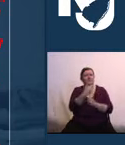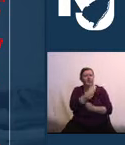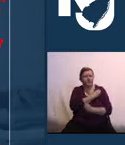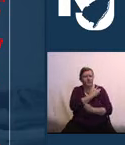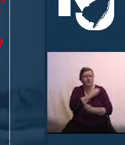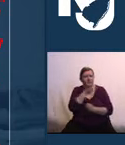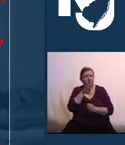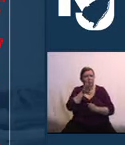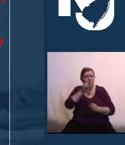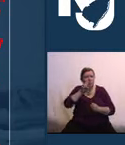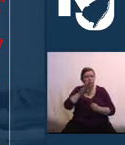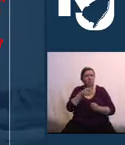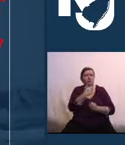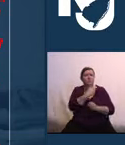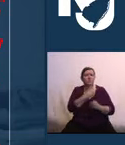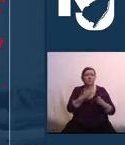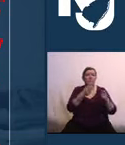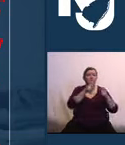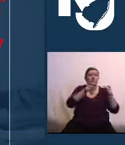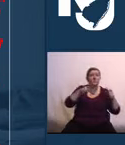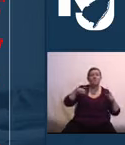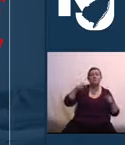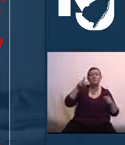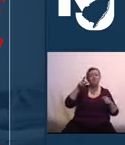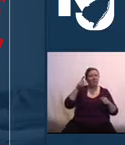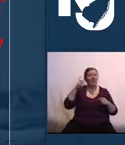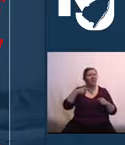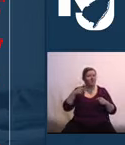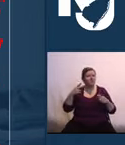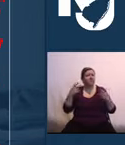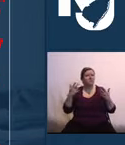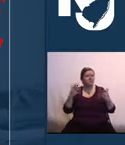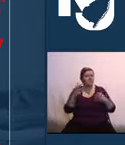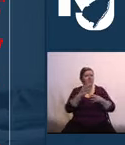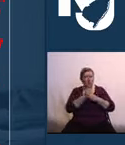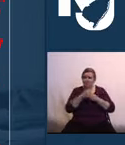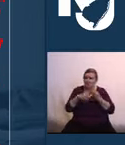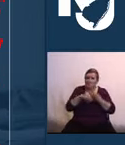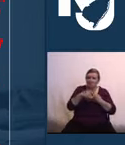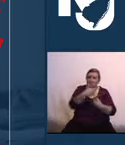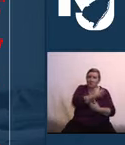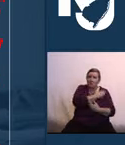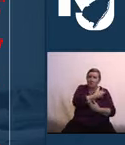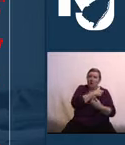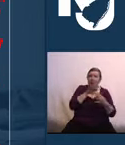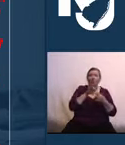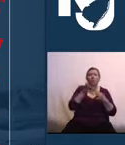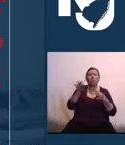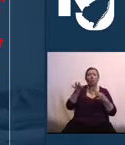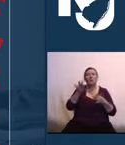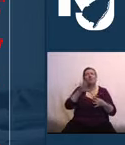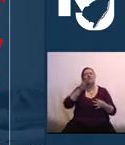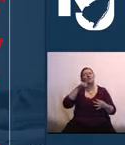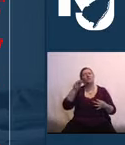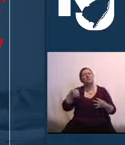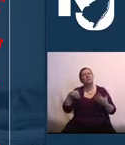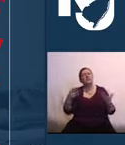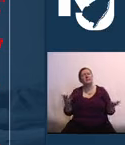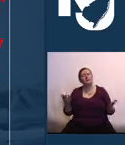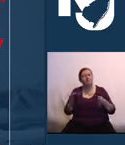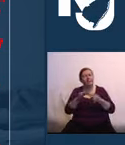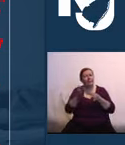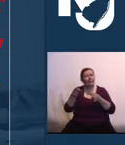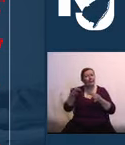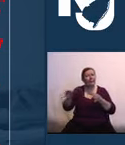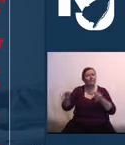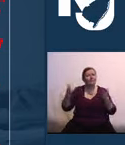roughly half of those eligible for their boosters who have not yet gotten it. As I said a few moments ago, even though our numbers are